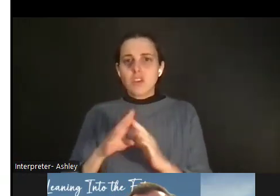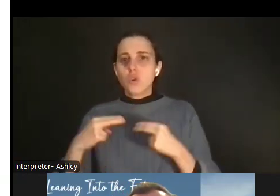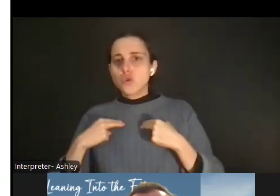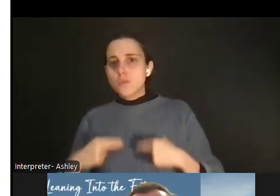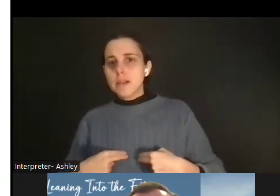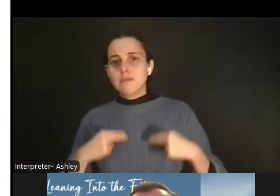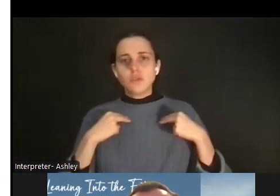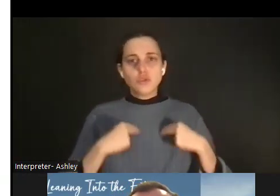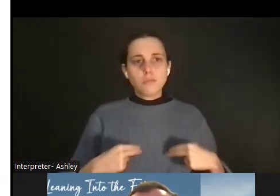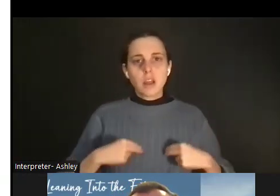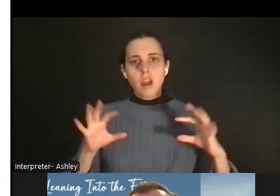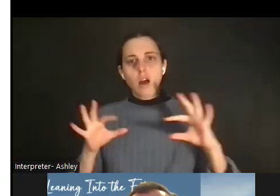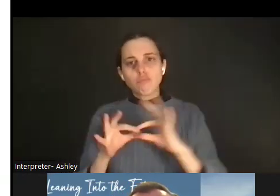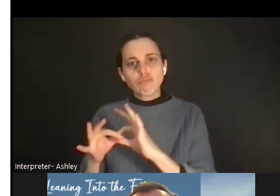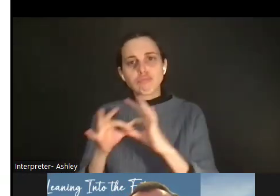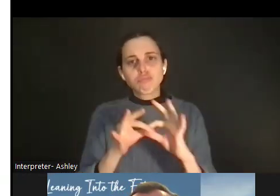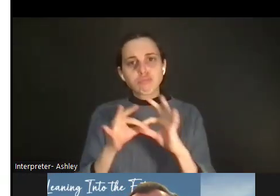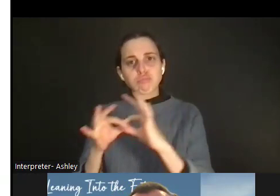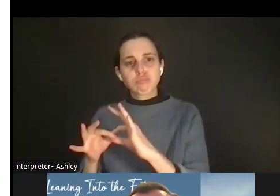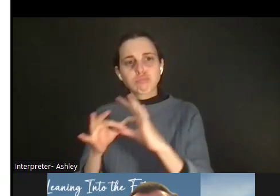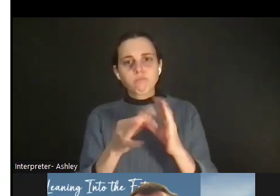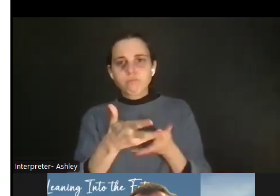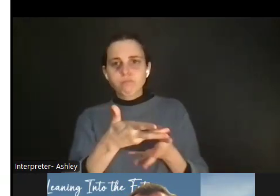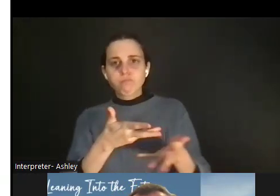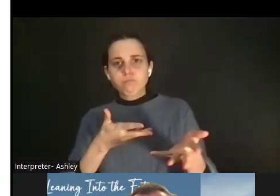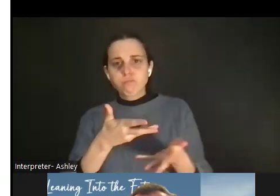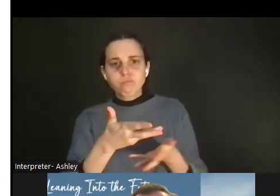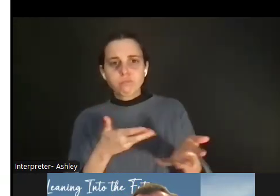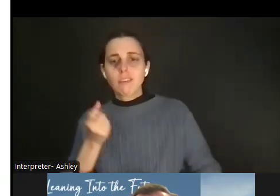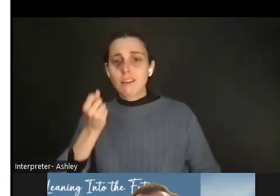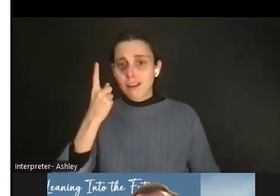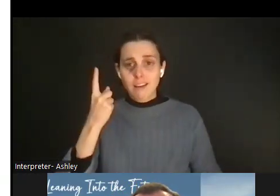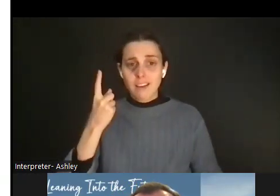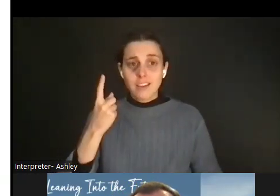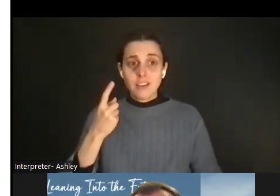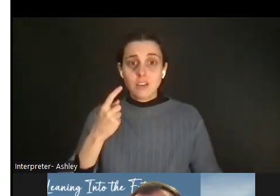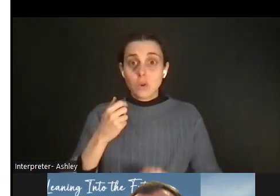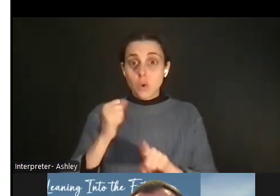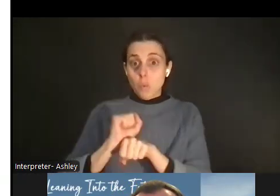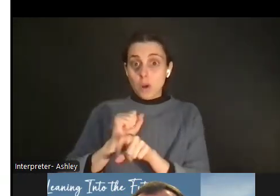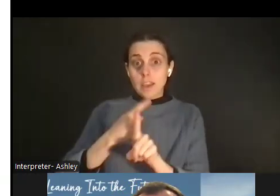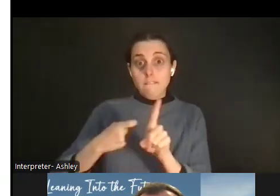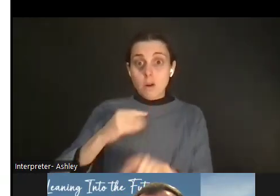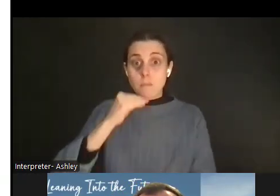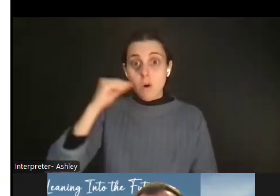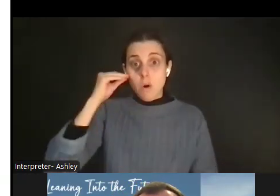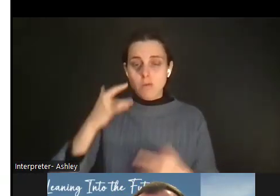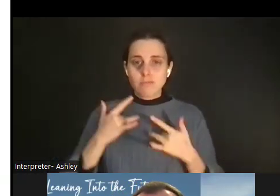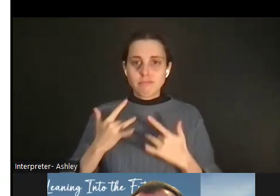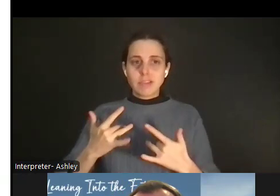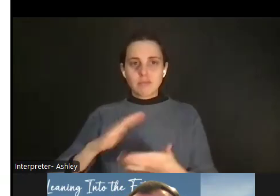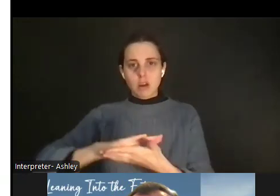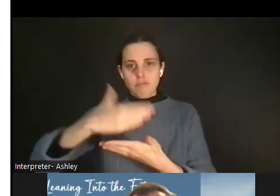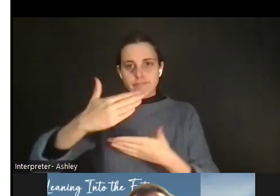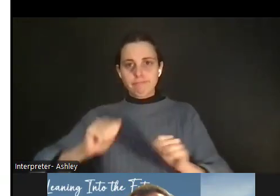especially as we are into this remote environment where we only see each other through screens. So this is really